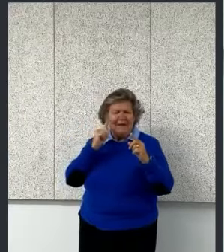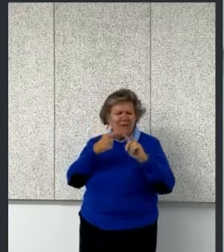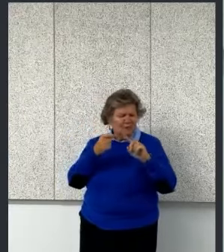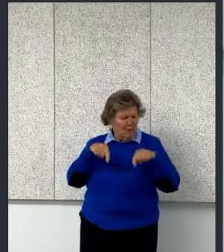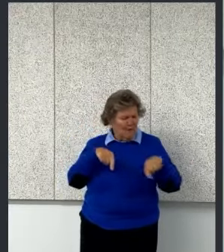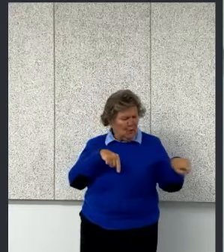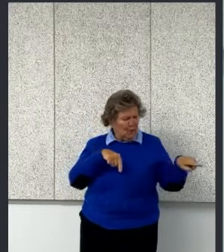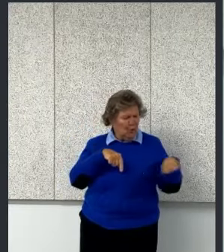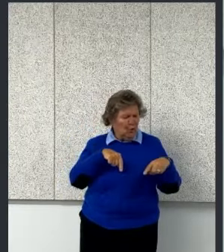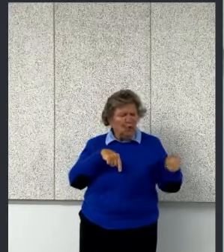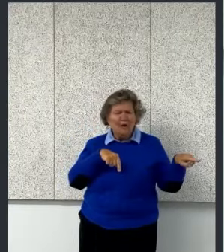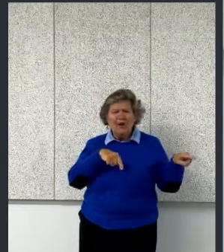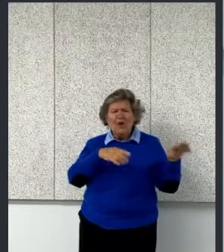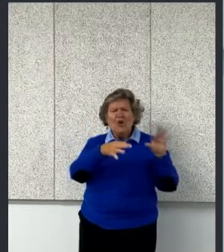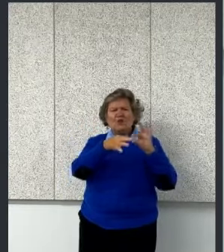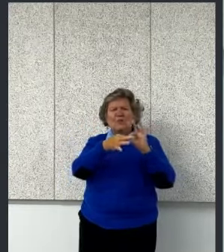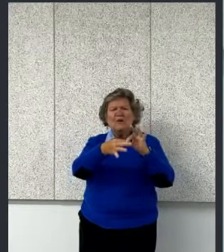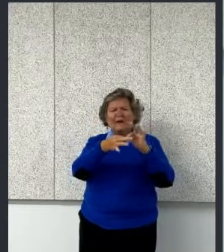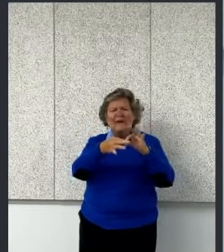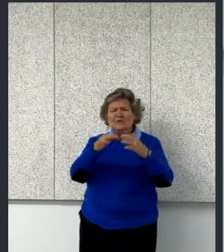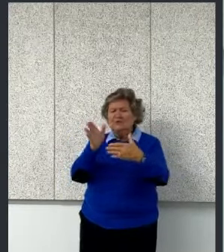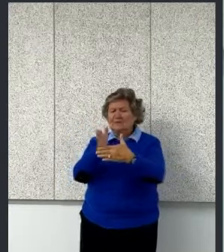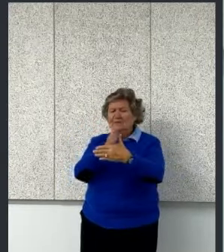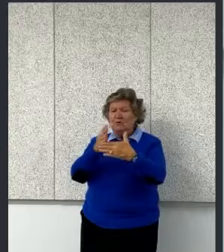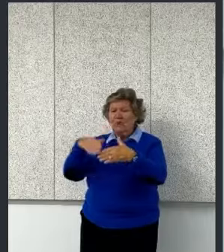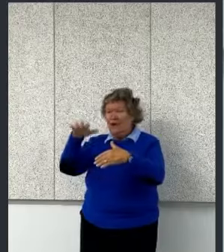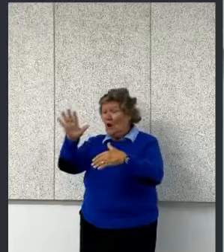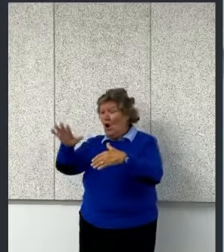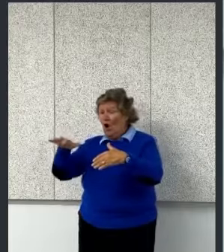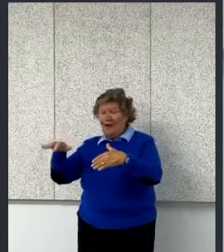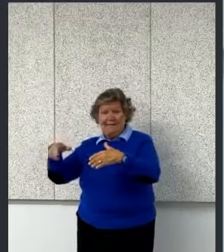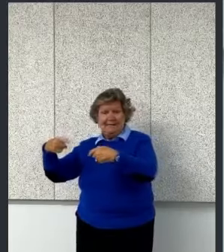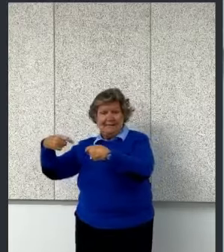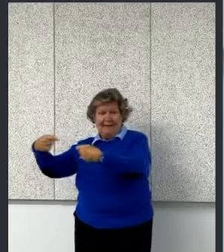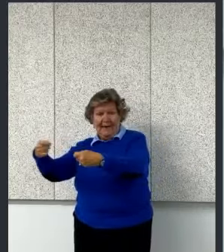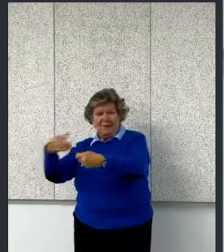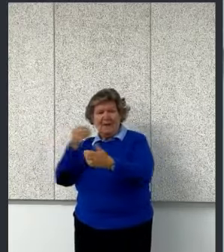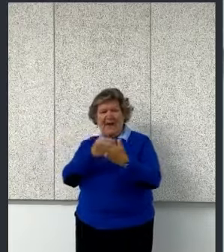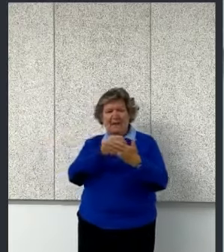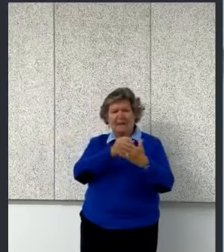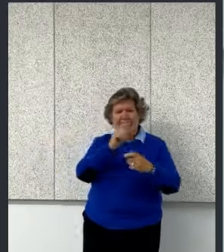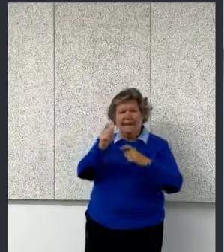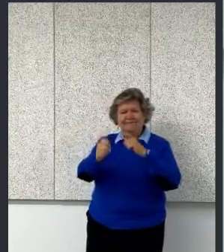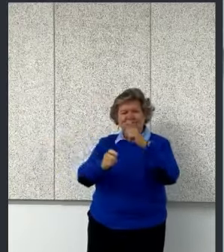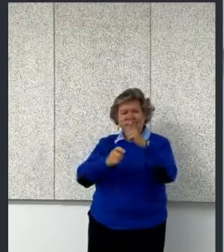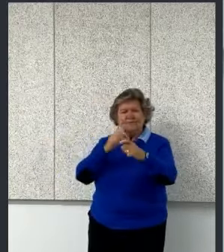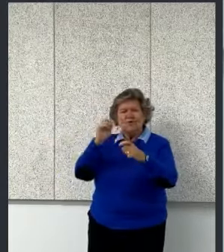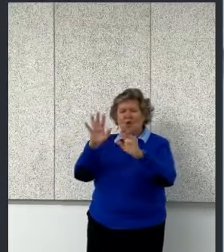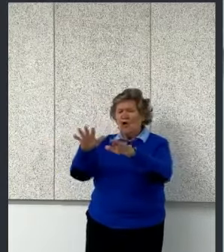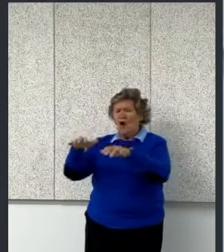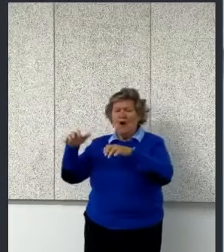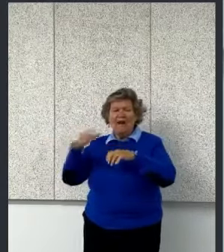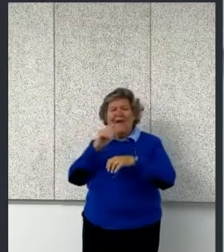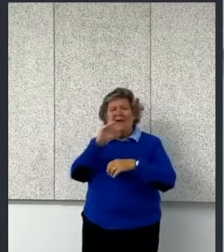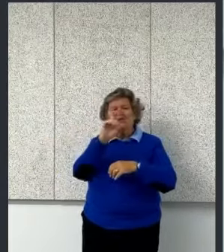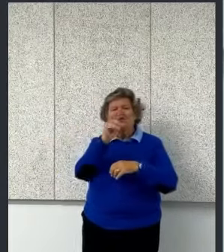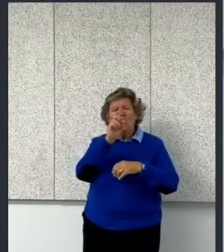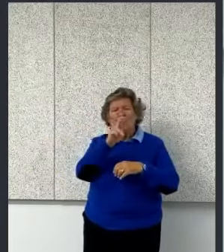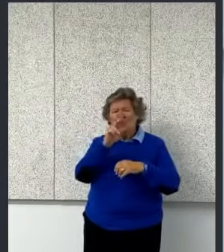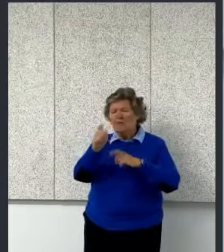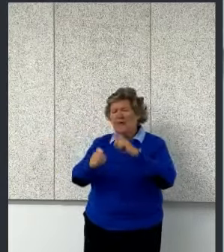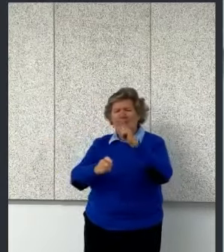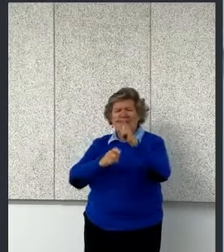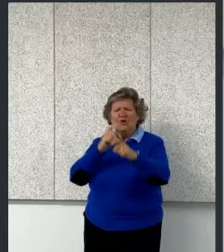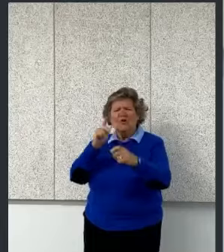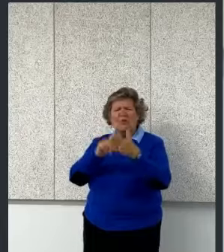think the relationship is between philanthropy and audience engagement or audience behavior and sort of donor behavior? Like, again,